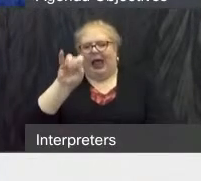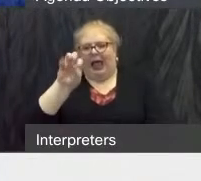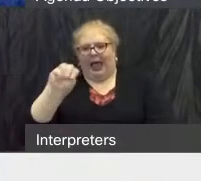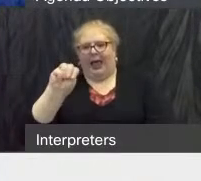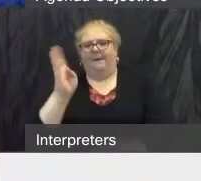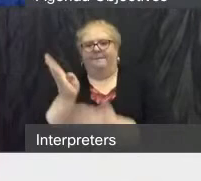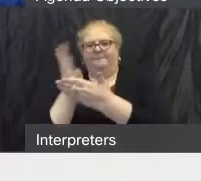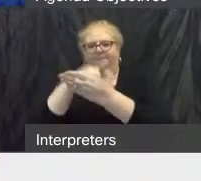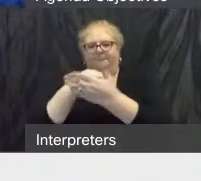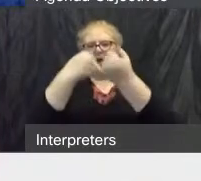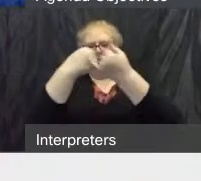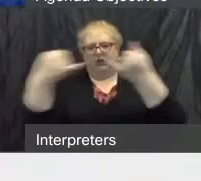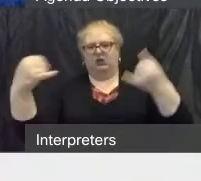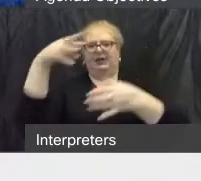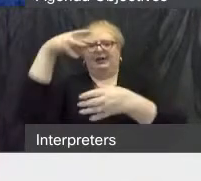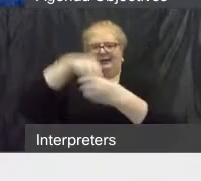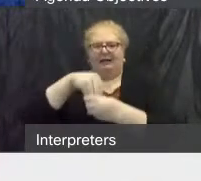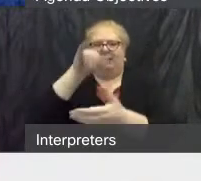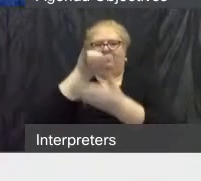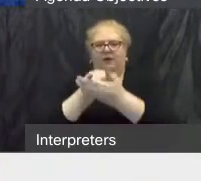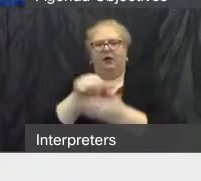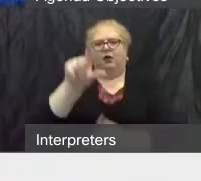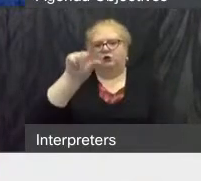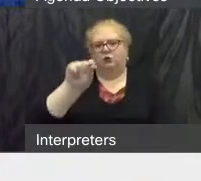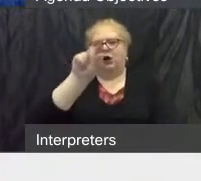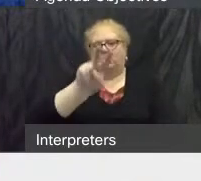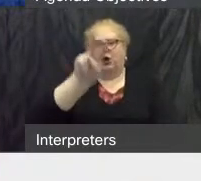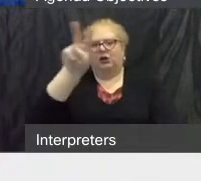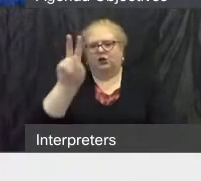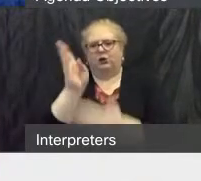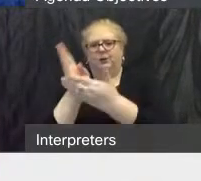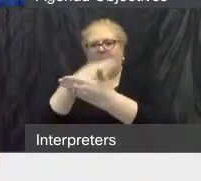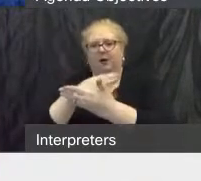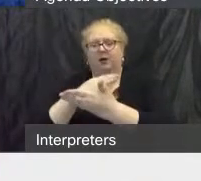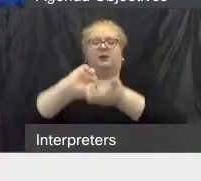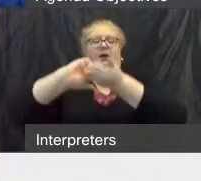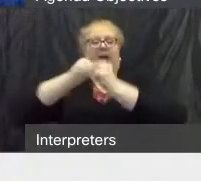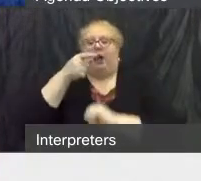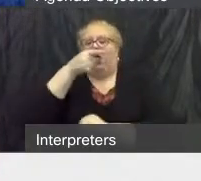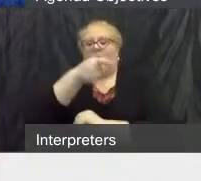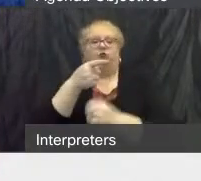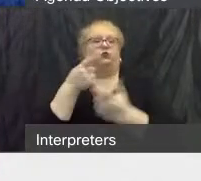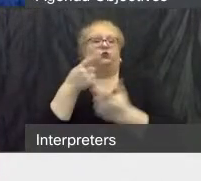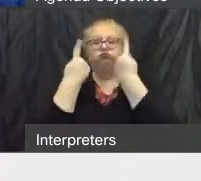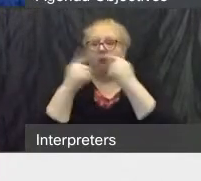budget. That is my request. How you get that accomplished, I leave that up to you.